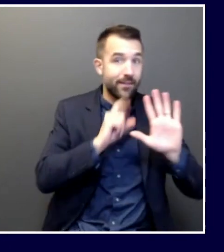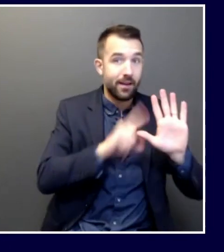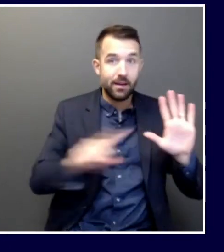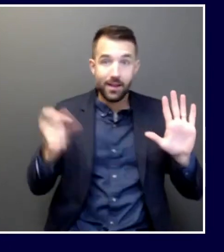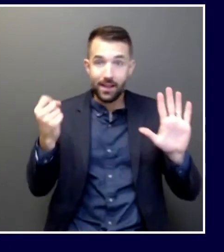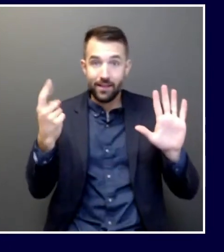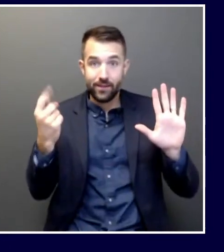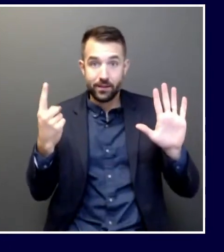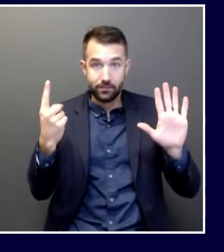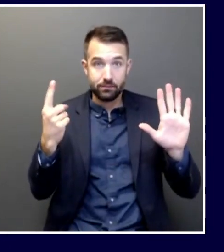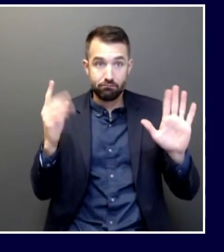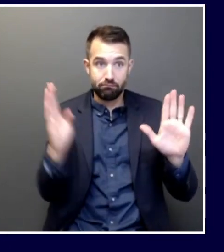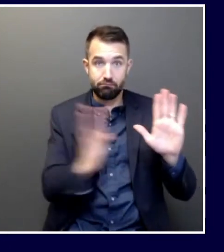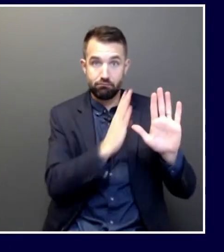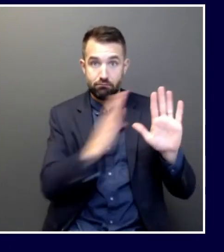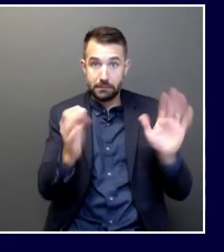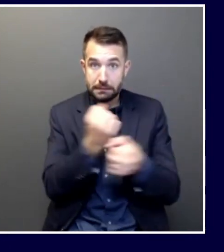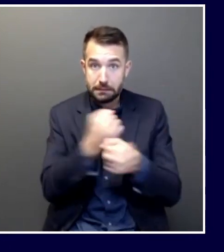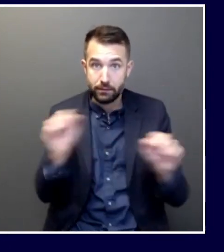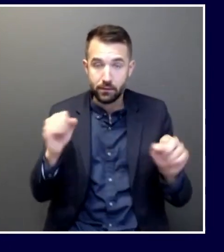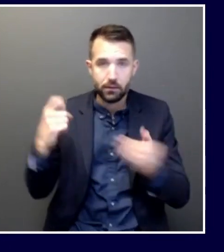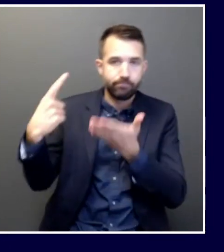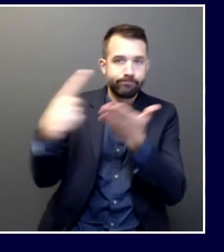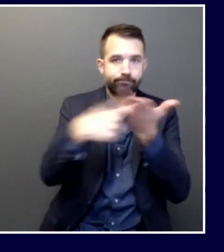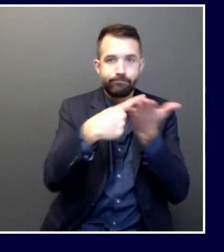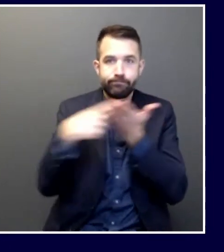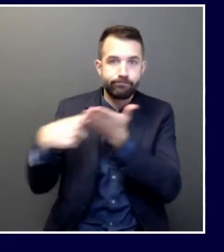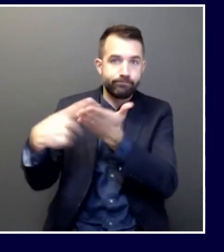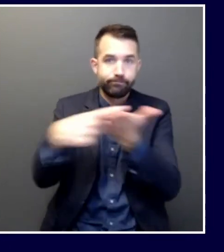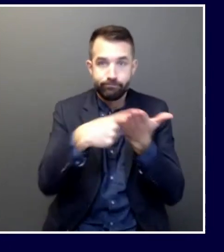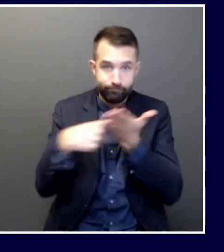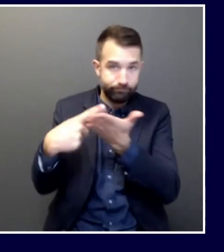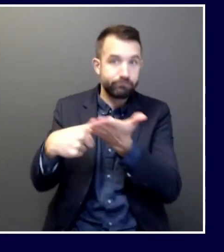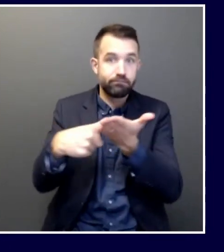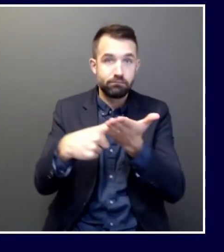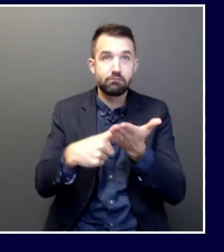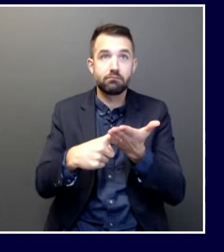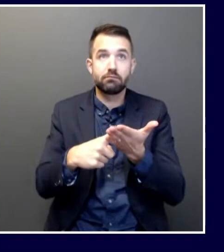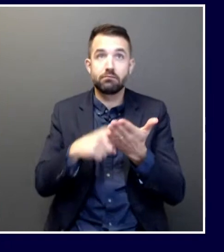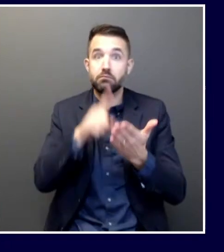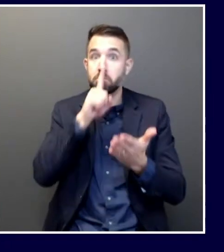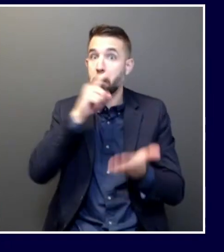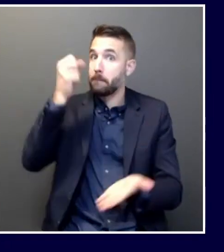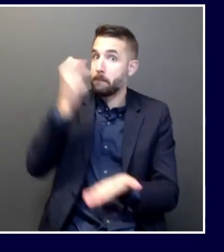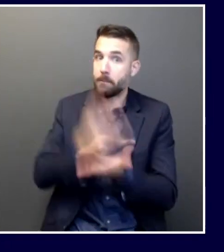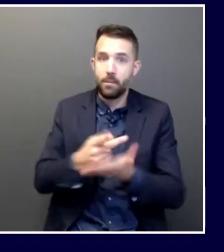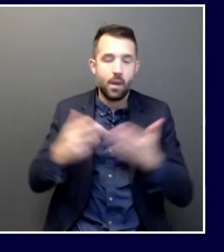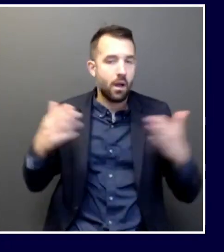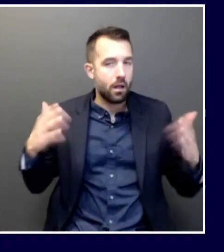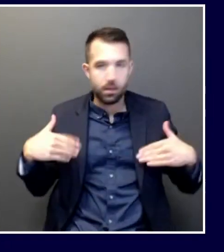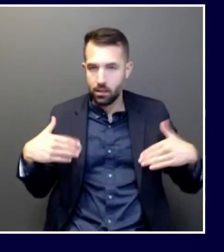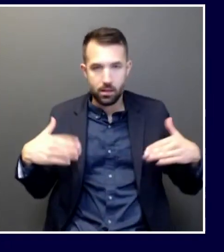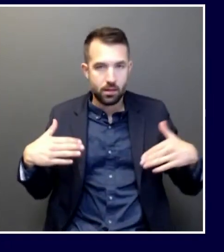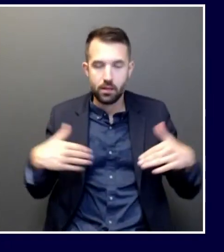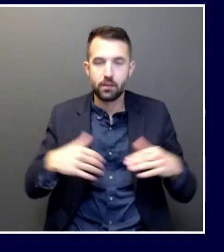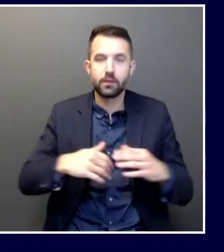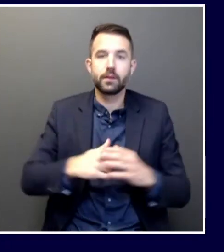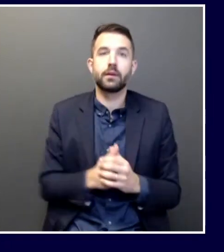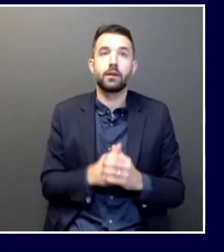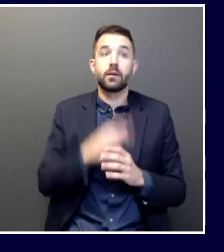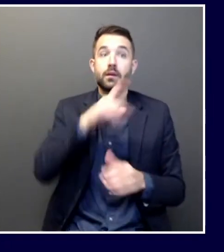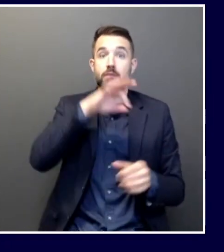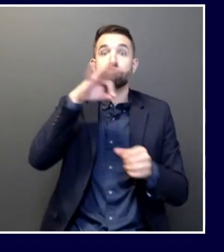mean the vaccine is authorized yet, even though that committee voted to recommend to the